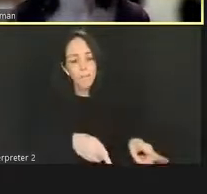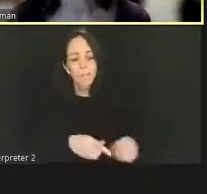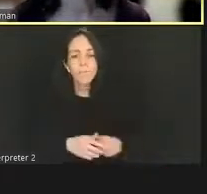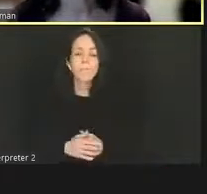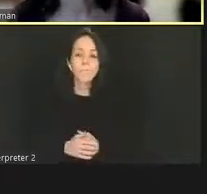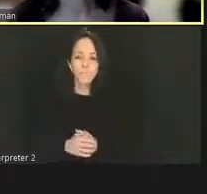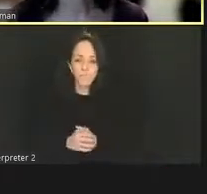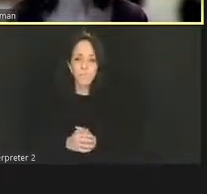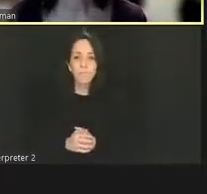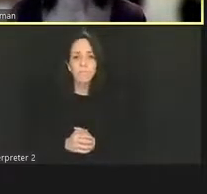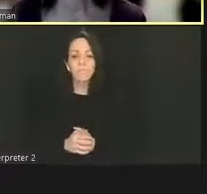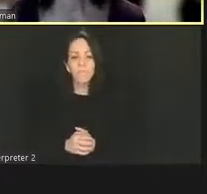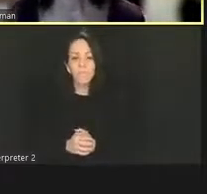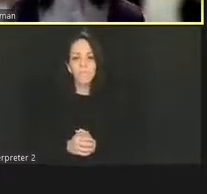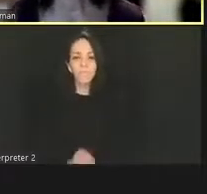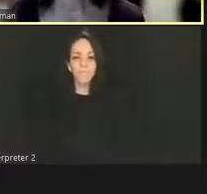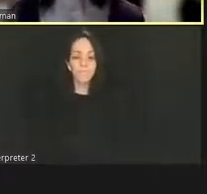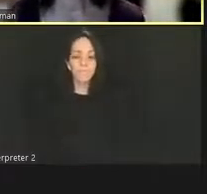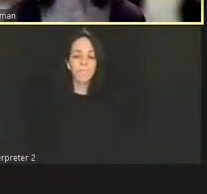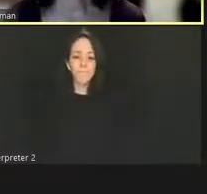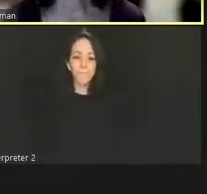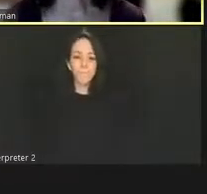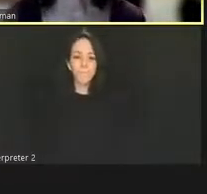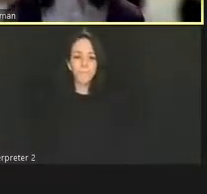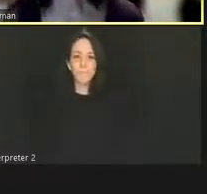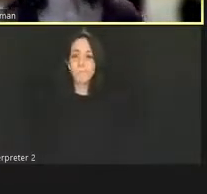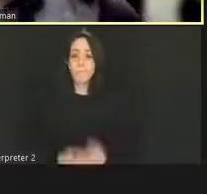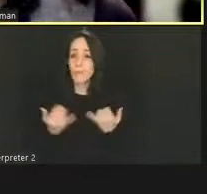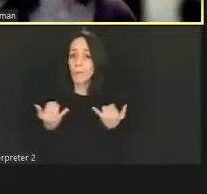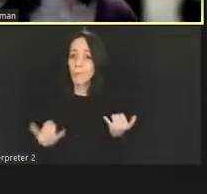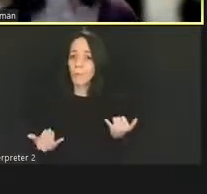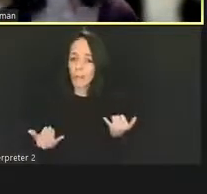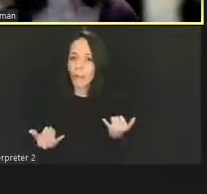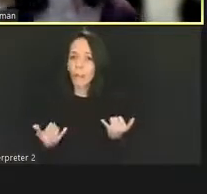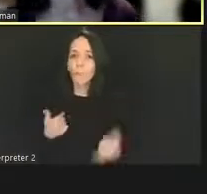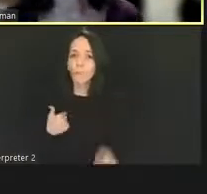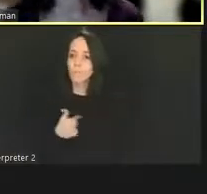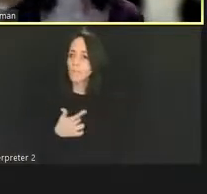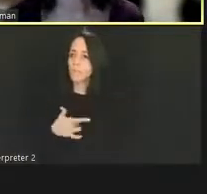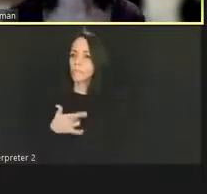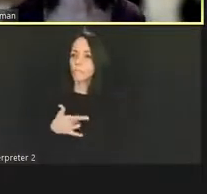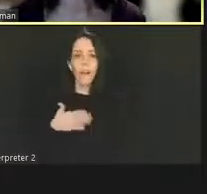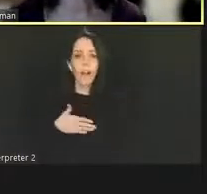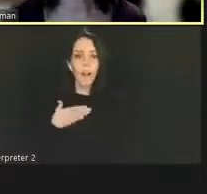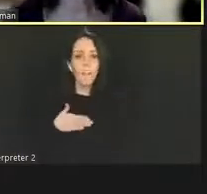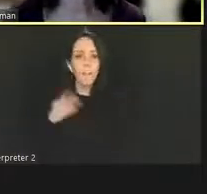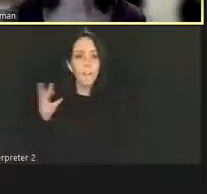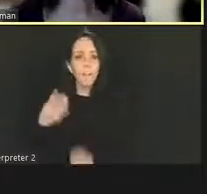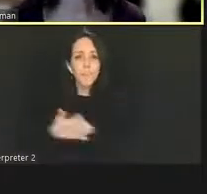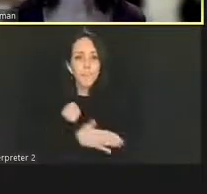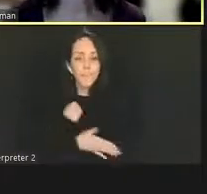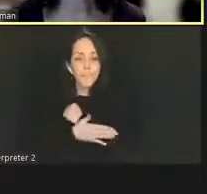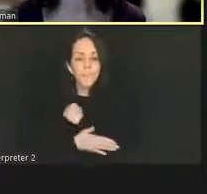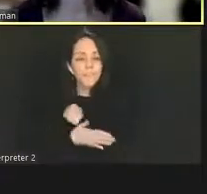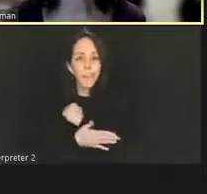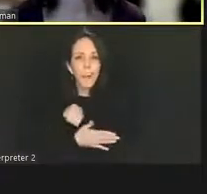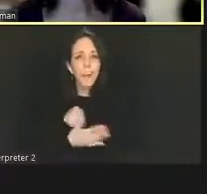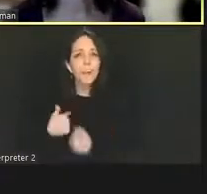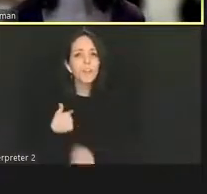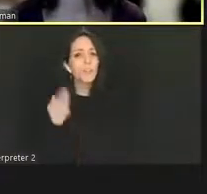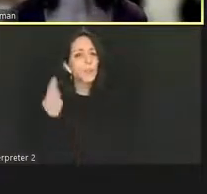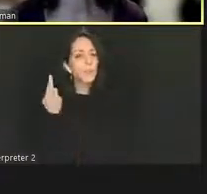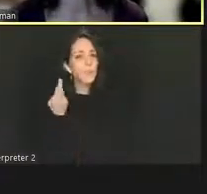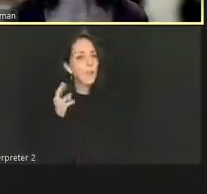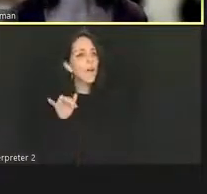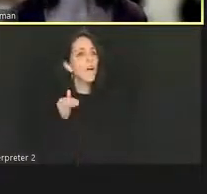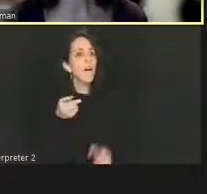communities. So we're very happy in Washington County to shift and change our